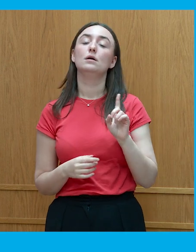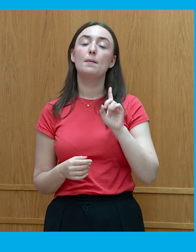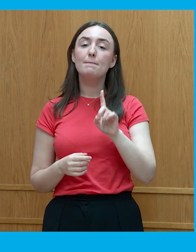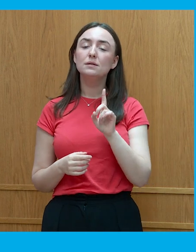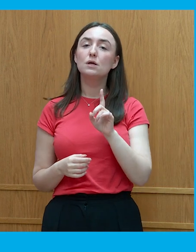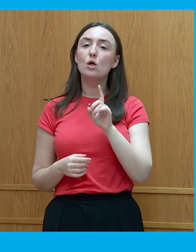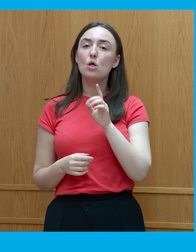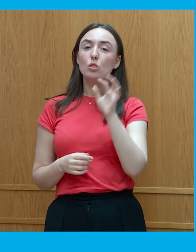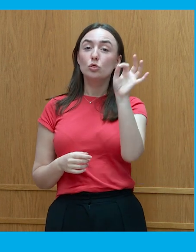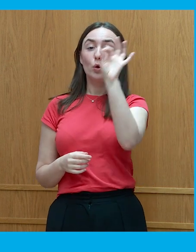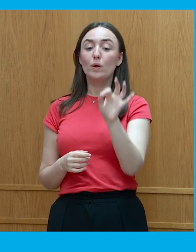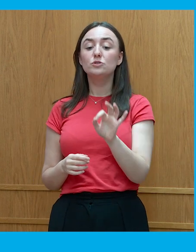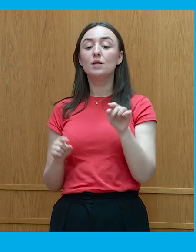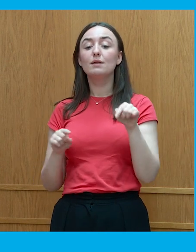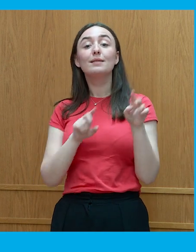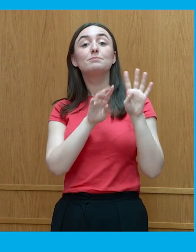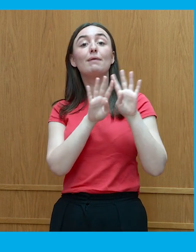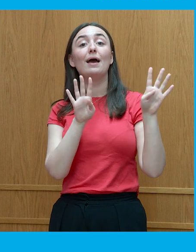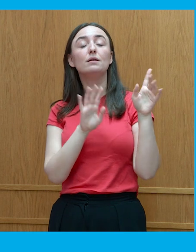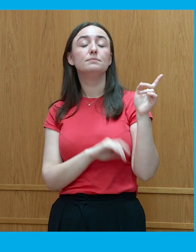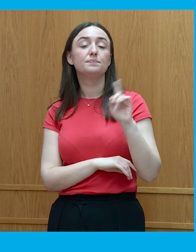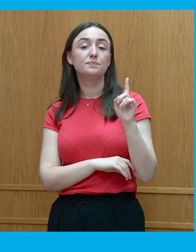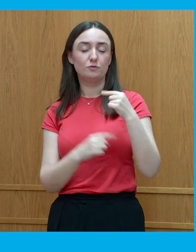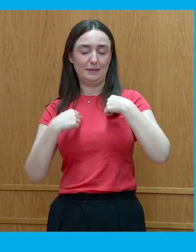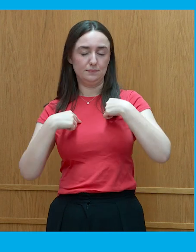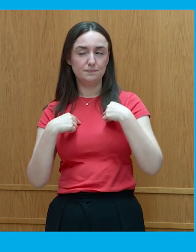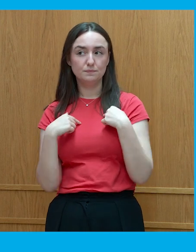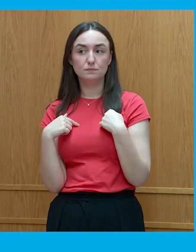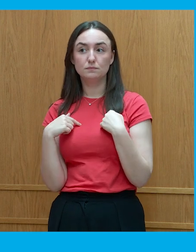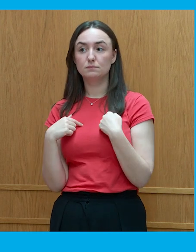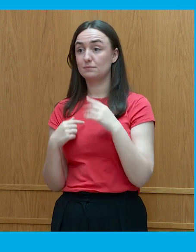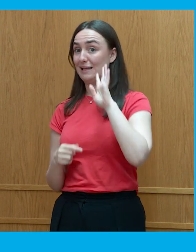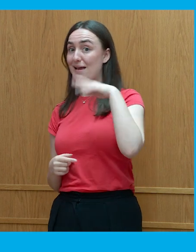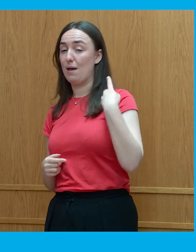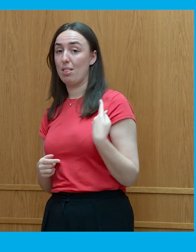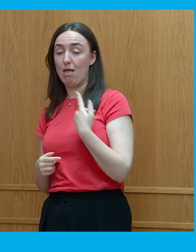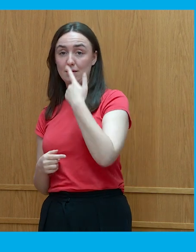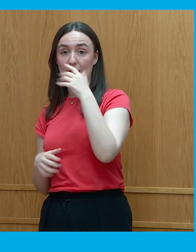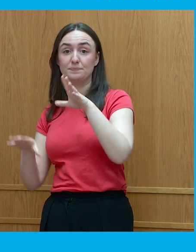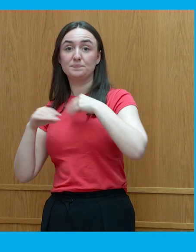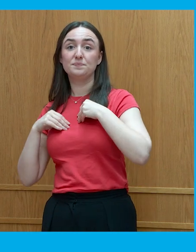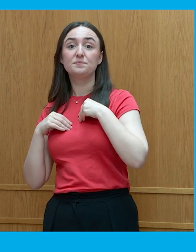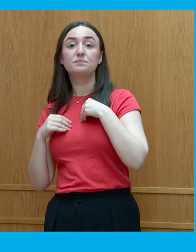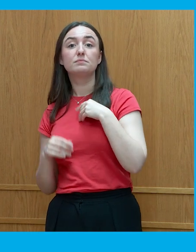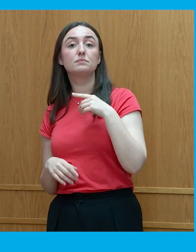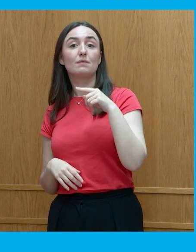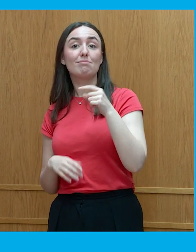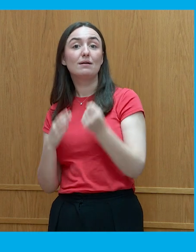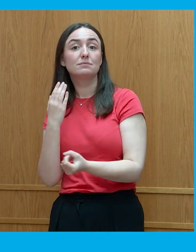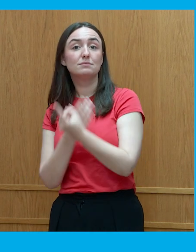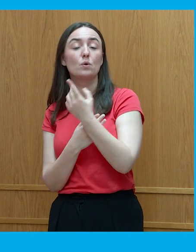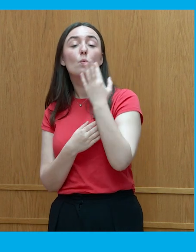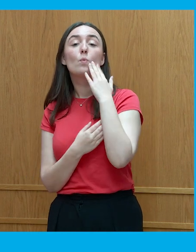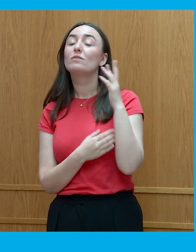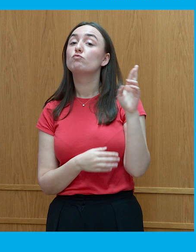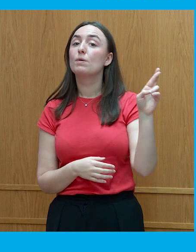practically for this panel for me is, can Kamala Harris take advantage of that moment in time where there are